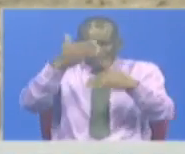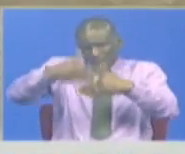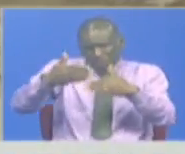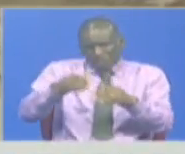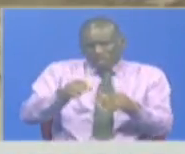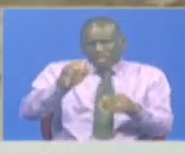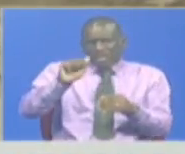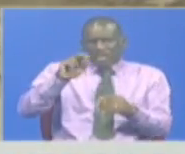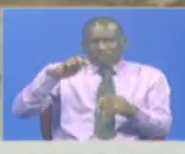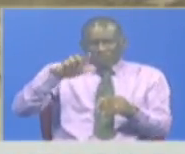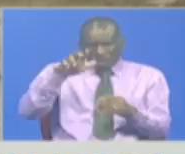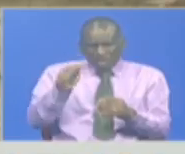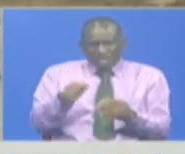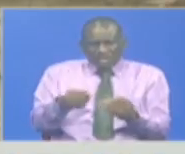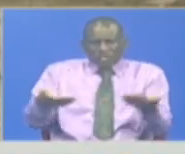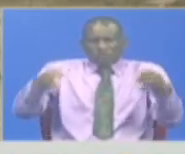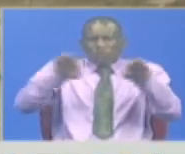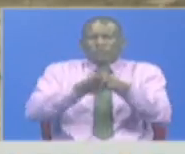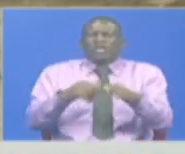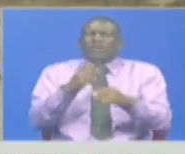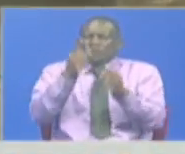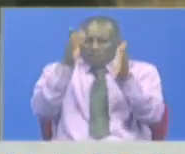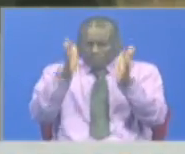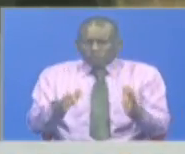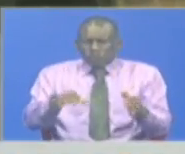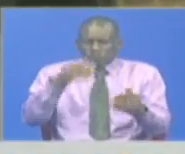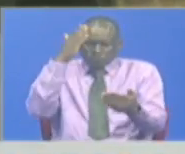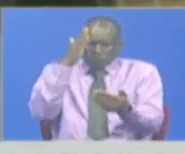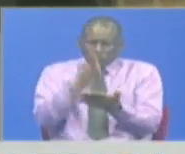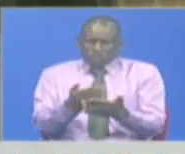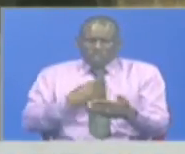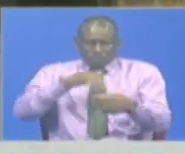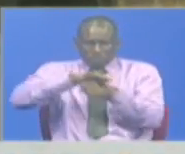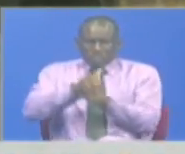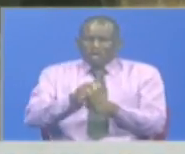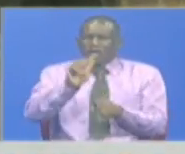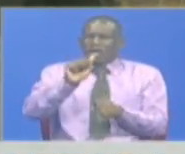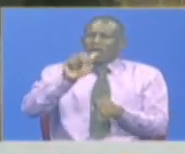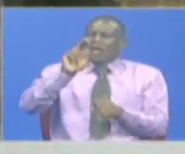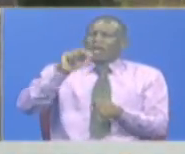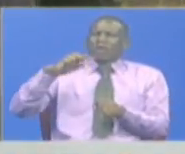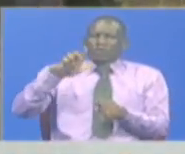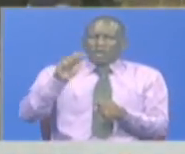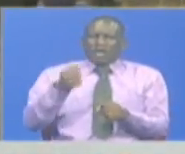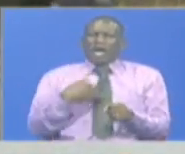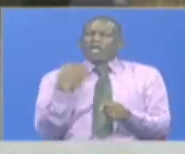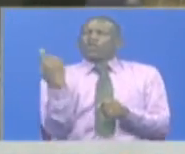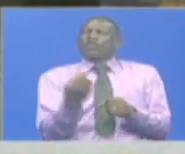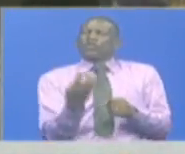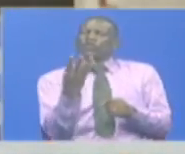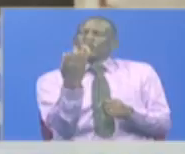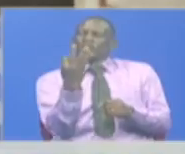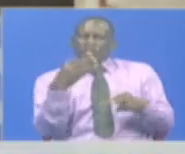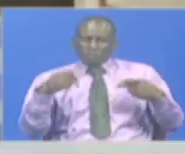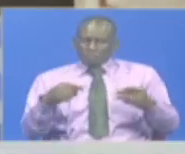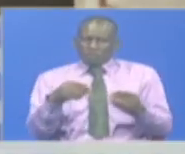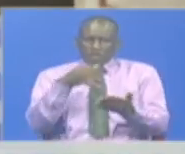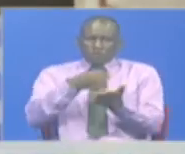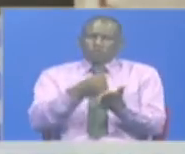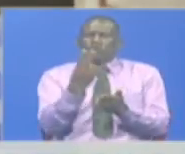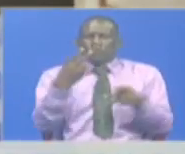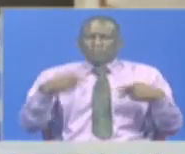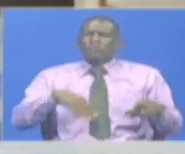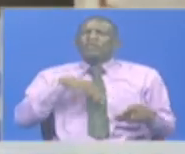were diagnosed with COVID-19. Angola has so far recorded just 43 cases, including two deaths. In